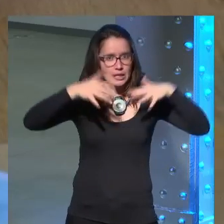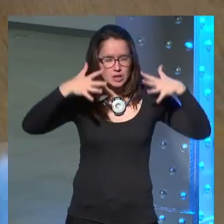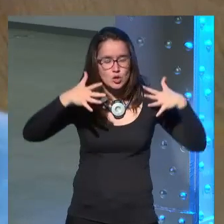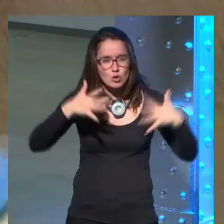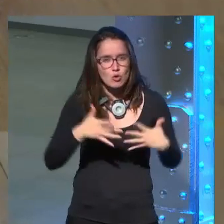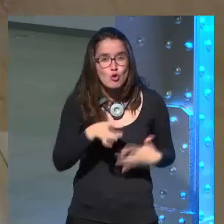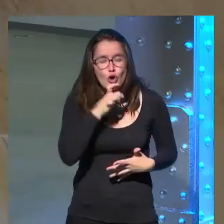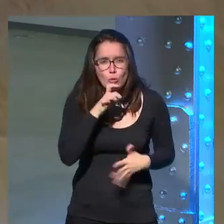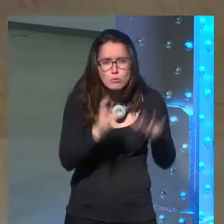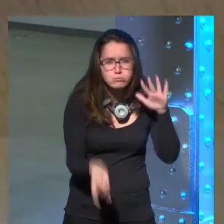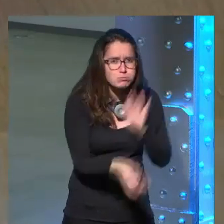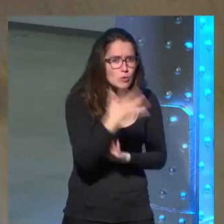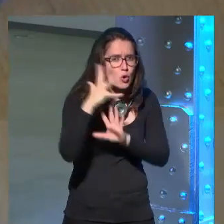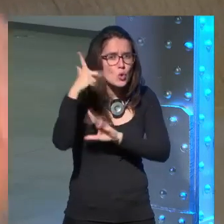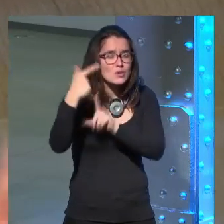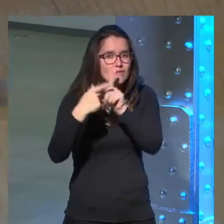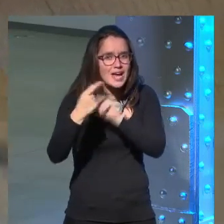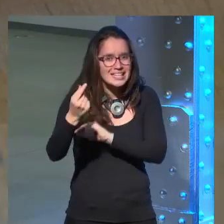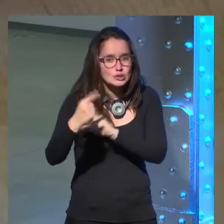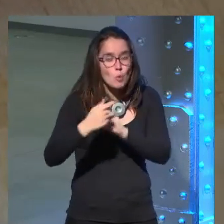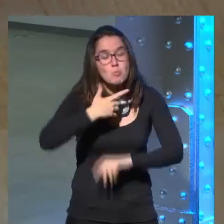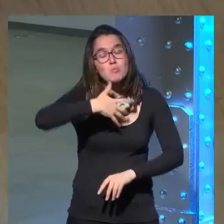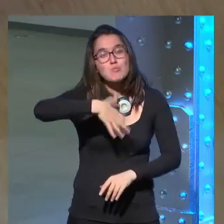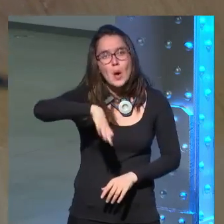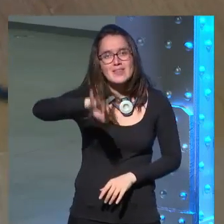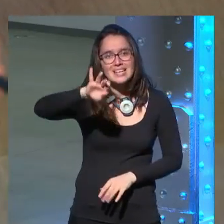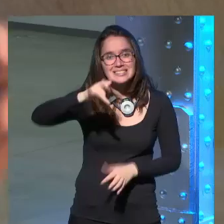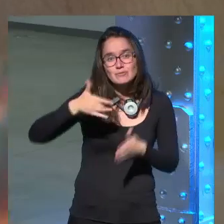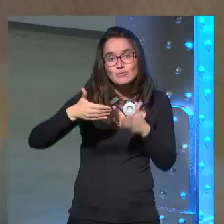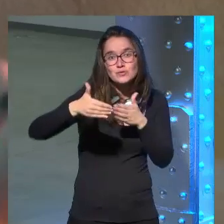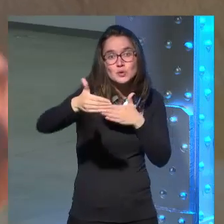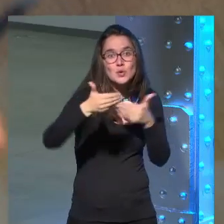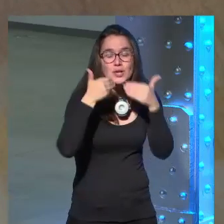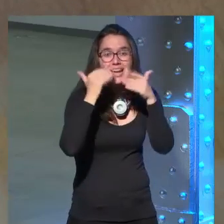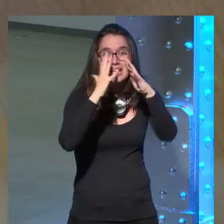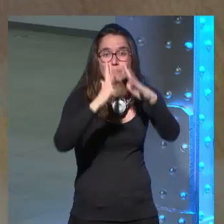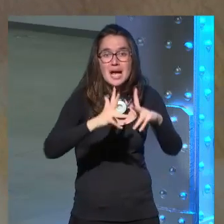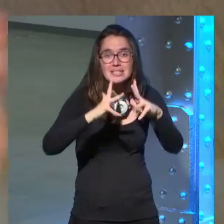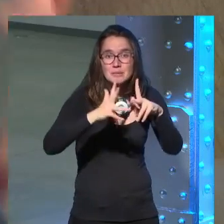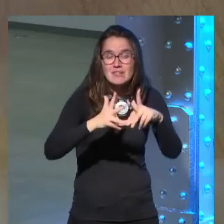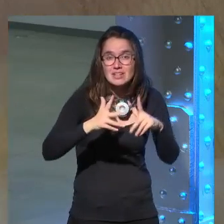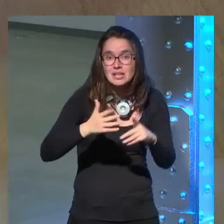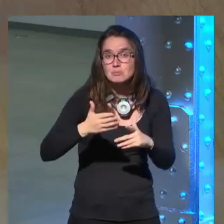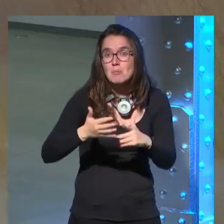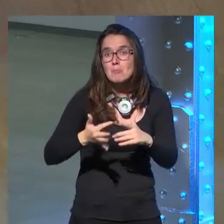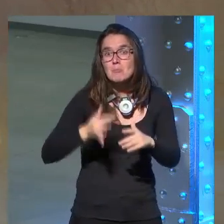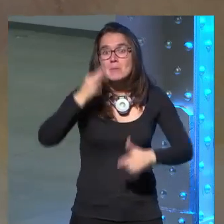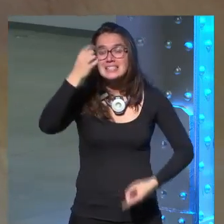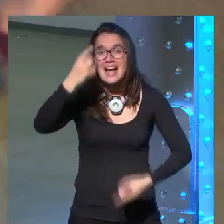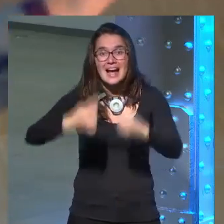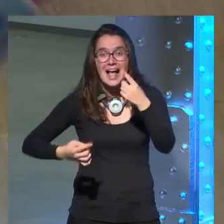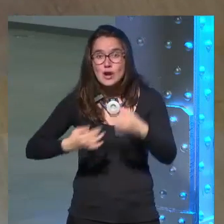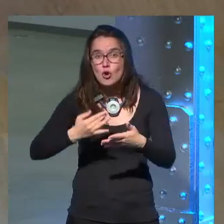the universe, which is one of the big mysteries, how this did everything start, perhaps mathematics and